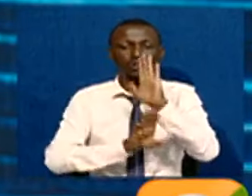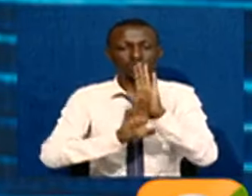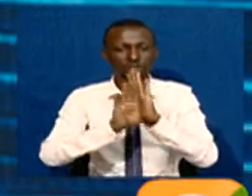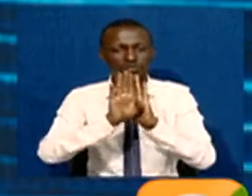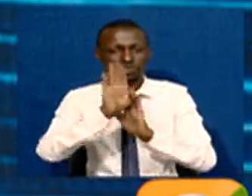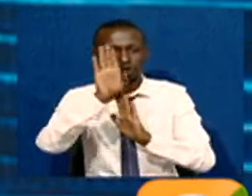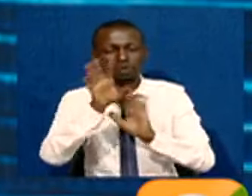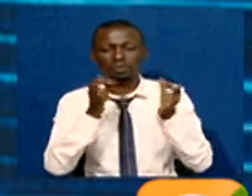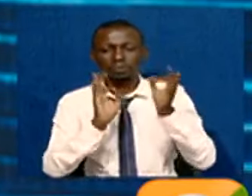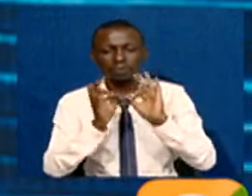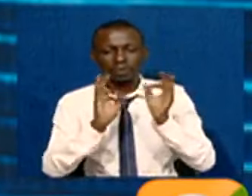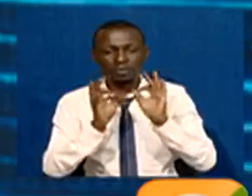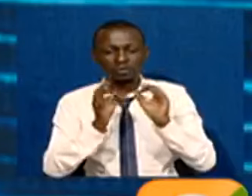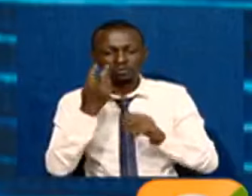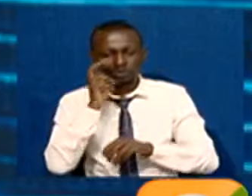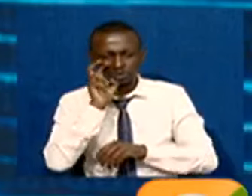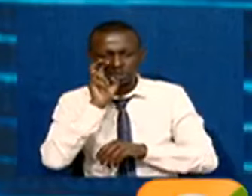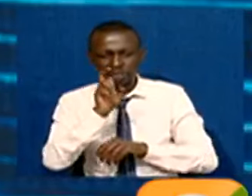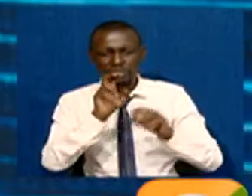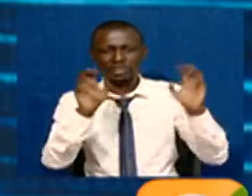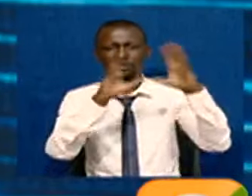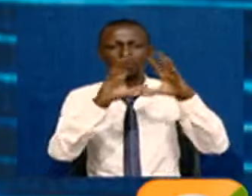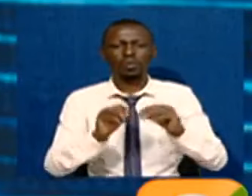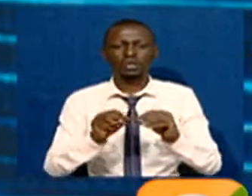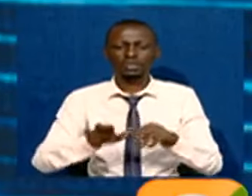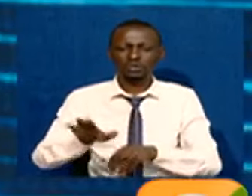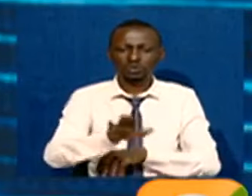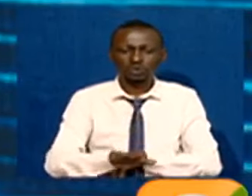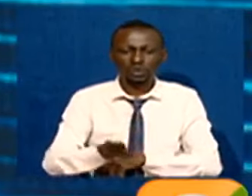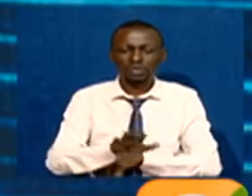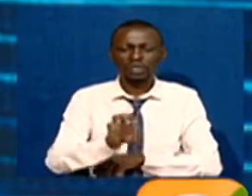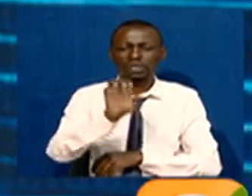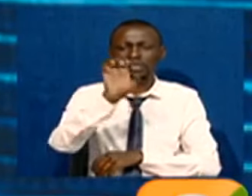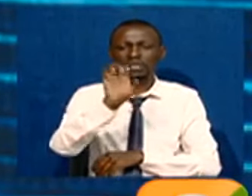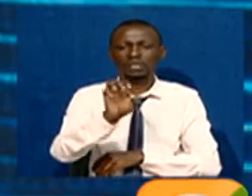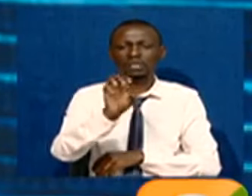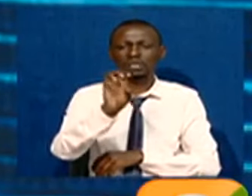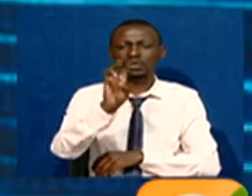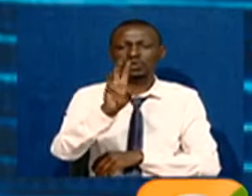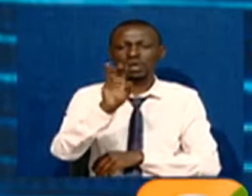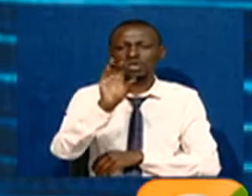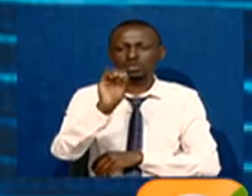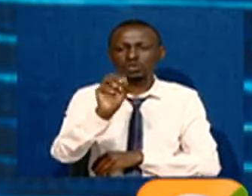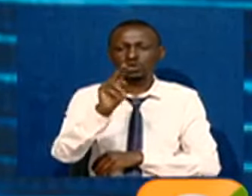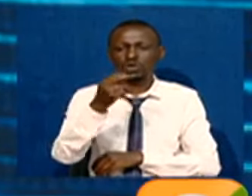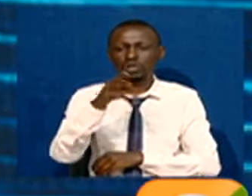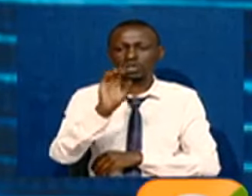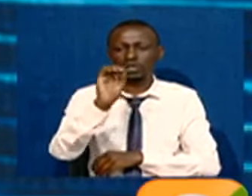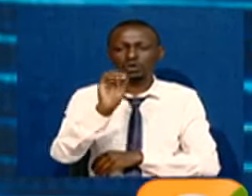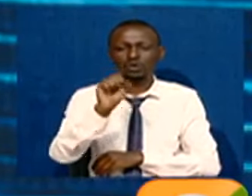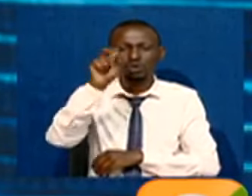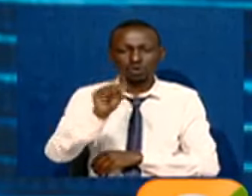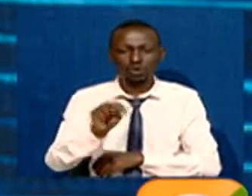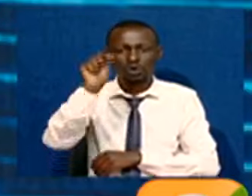check the budget for Ewasonyiro North, Ewasonyiro South, Coast Development, if you check the budget of TARDA, the budget